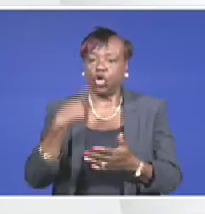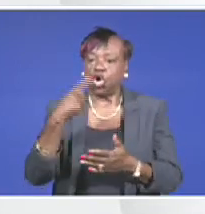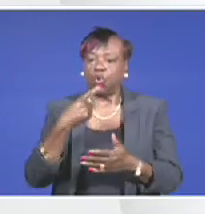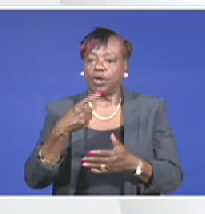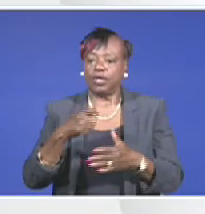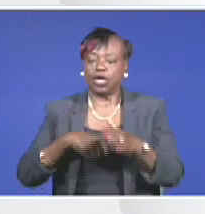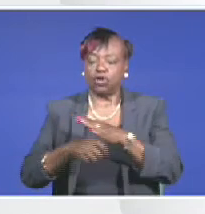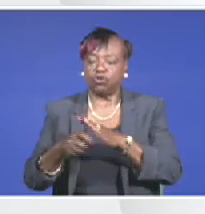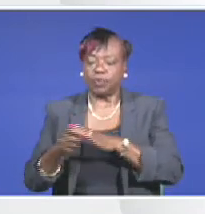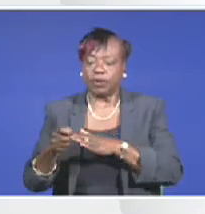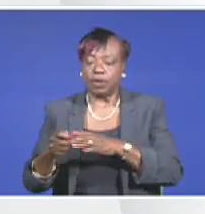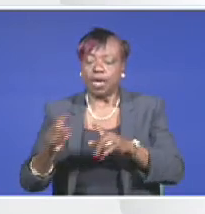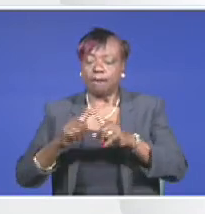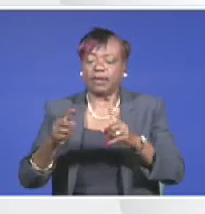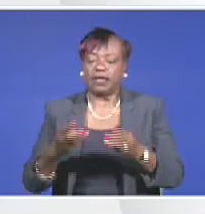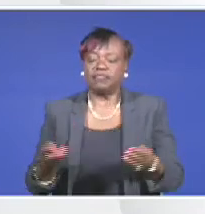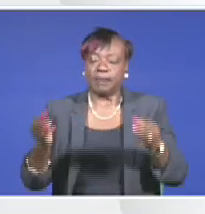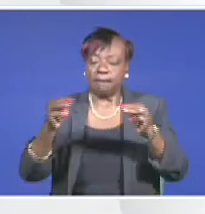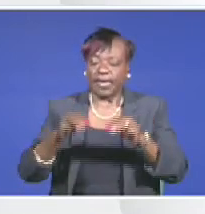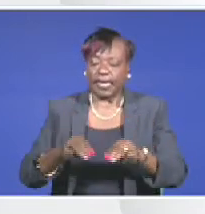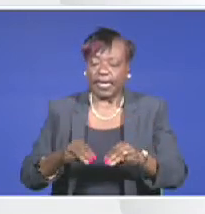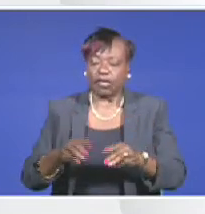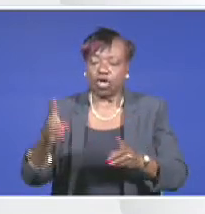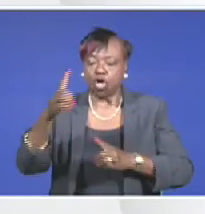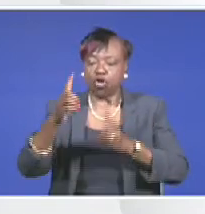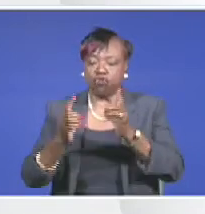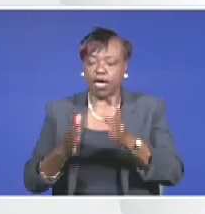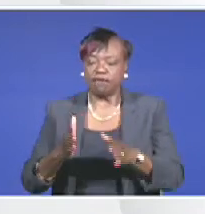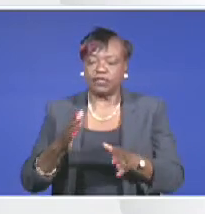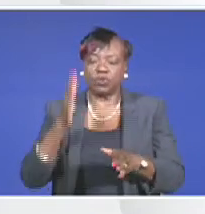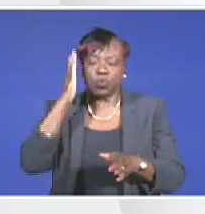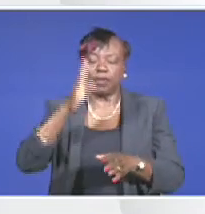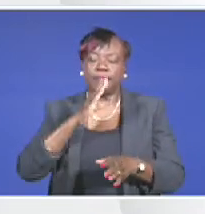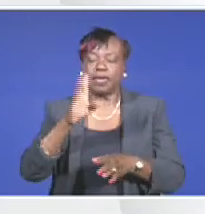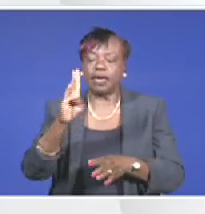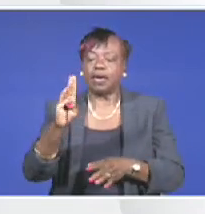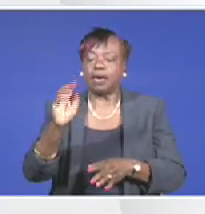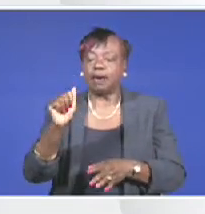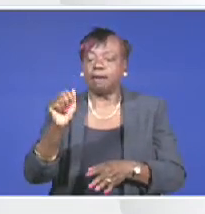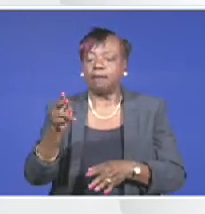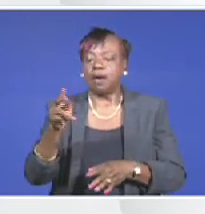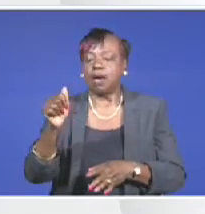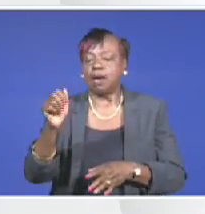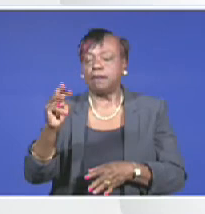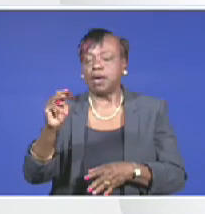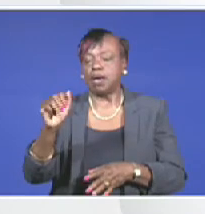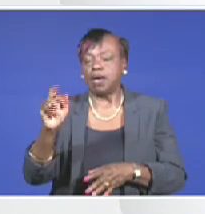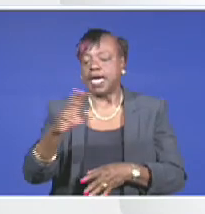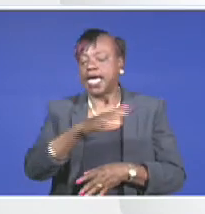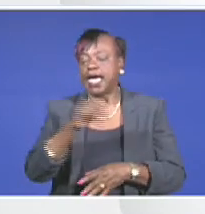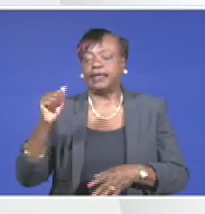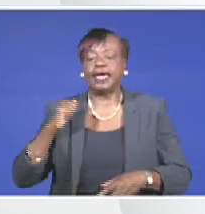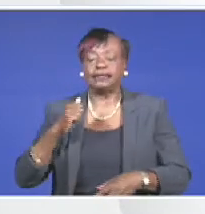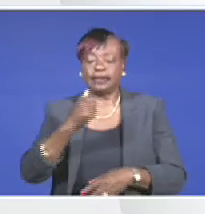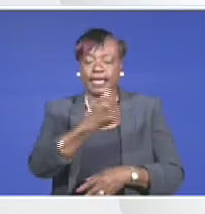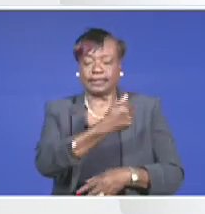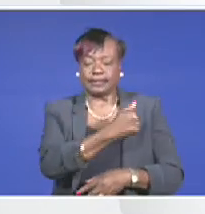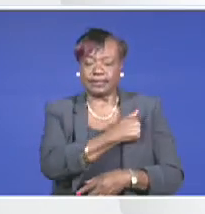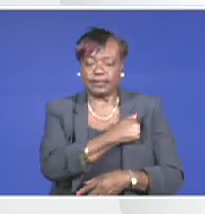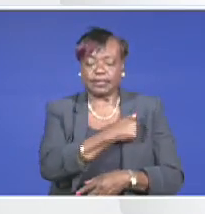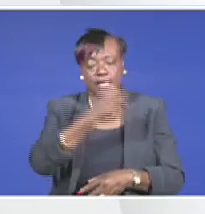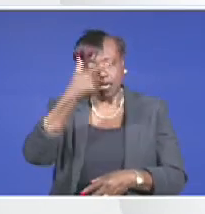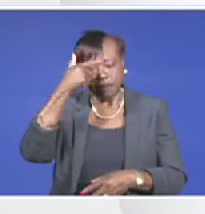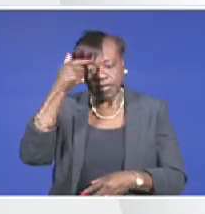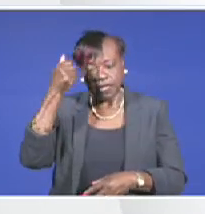contributed. But the main drivers, I would say, would be Bahama and to a lesser extent Atlantis,